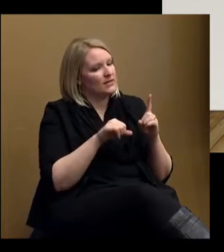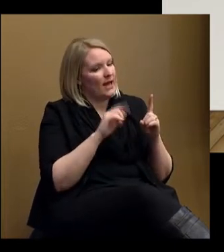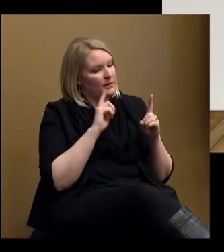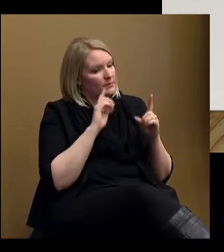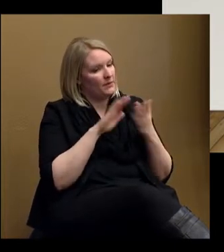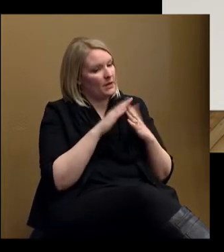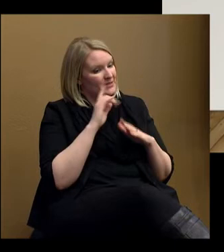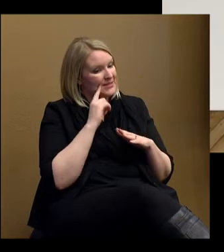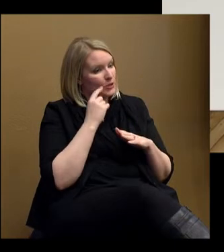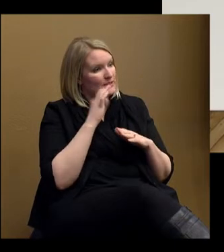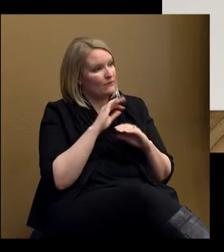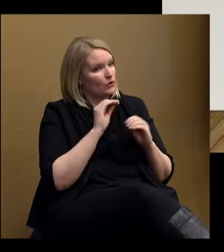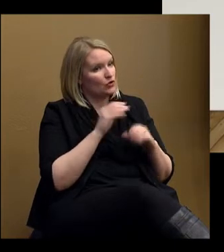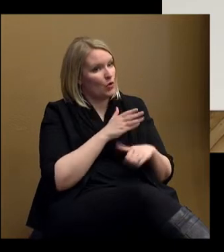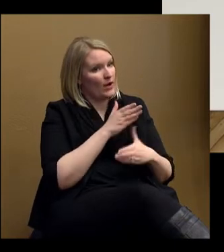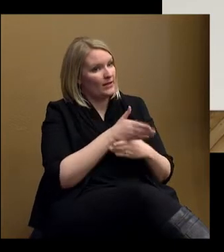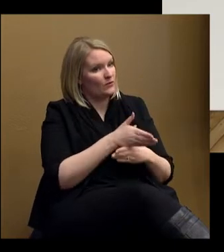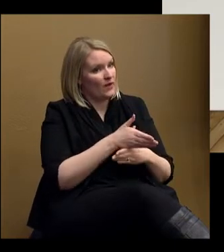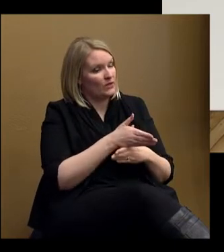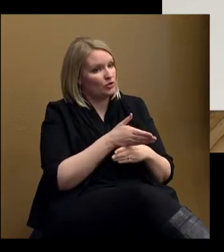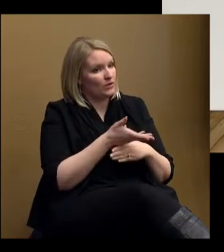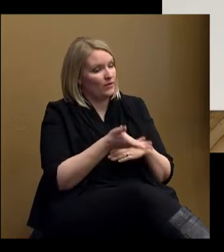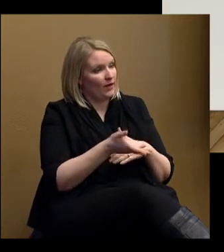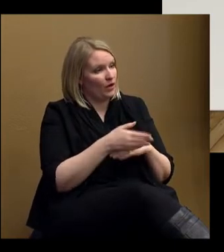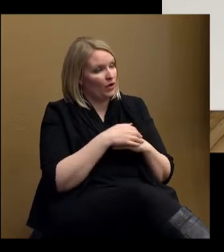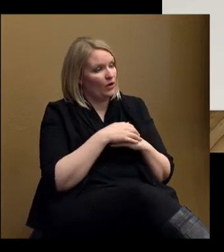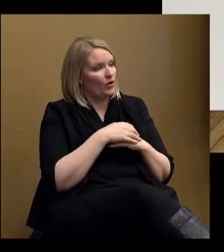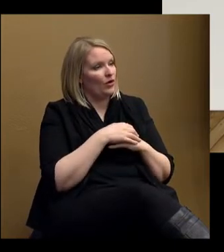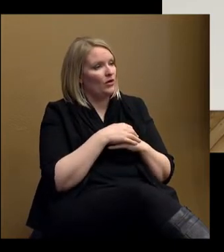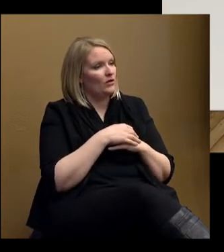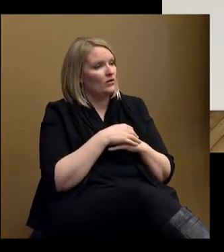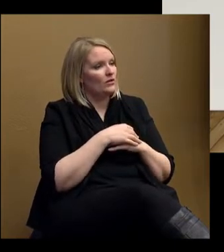no intervention present?